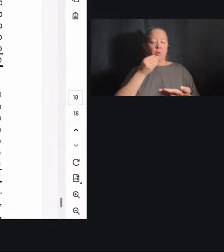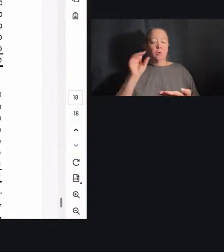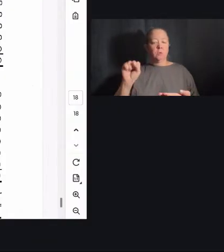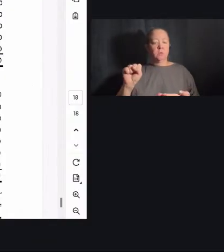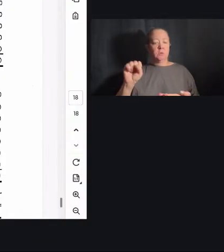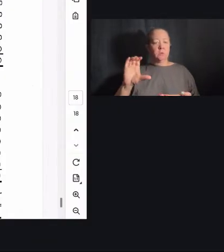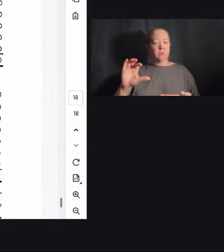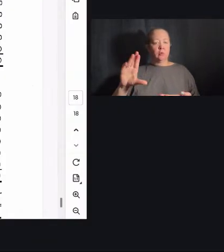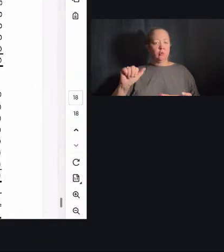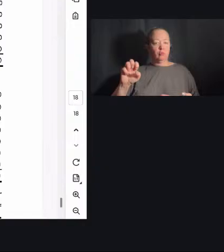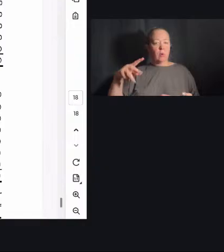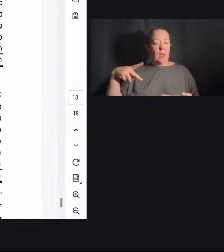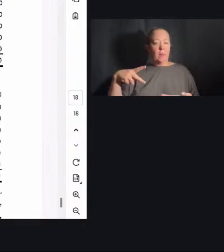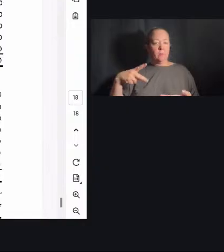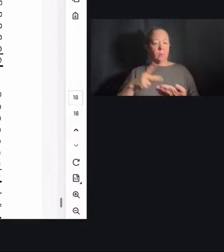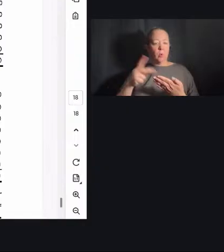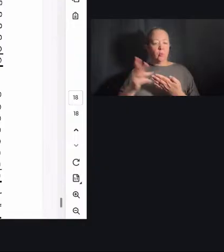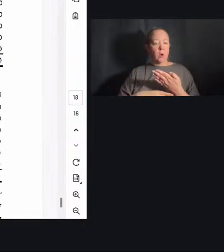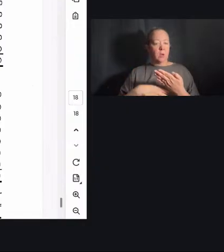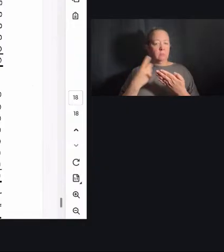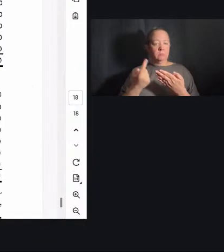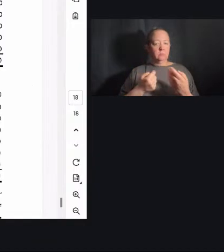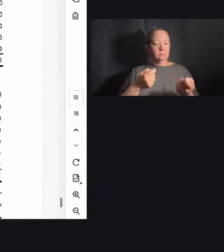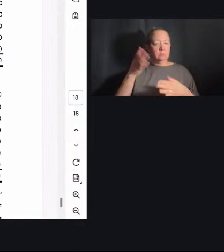Council, what do you think about the food scrap program?